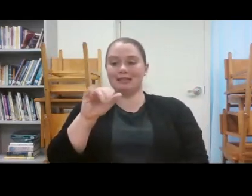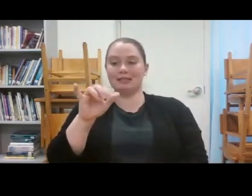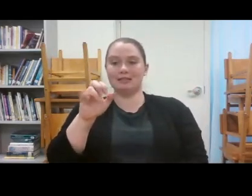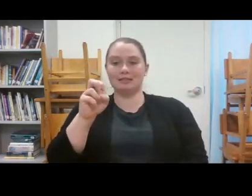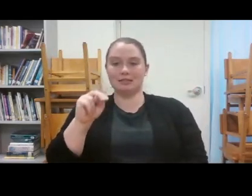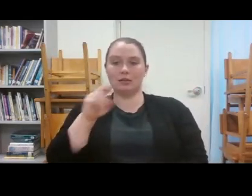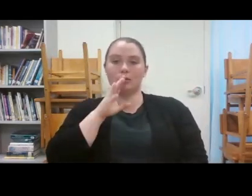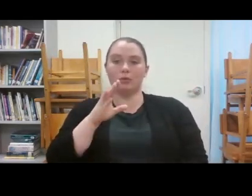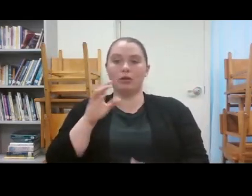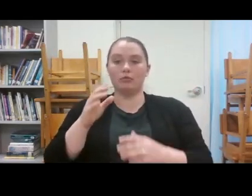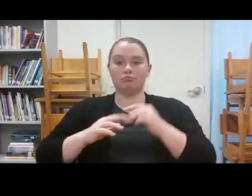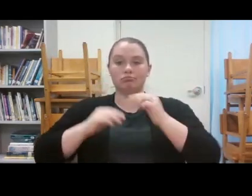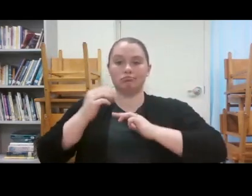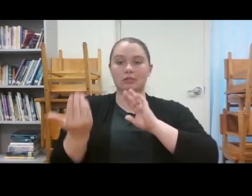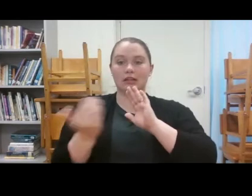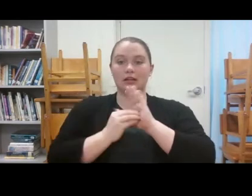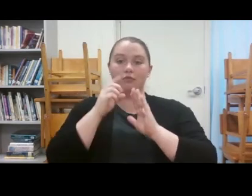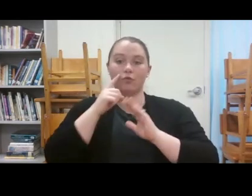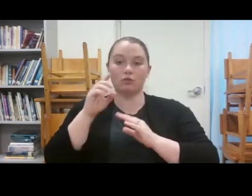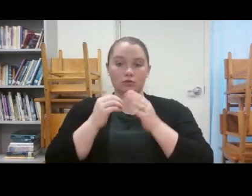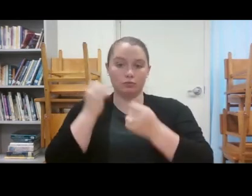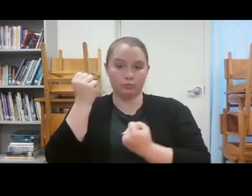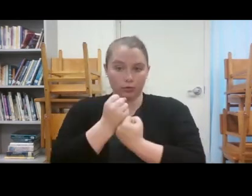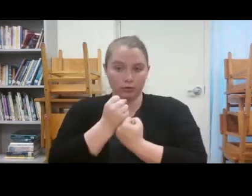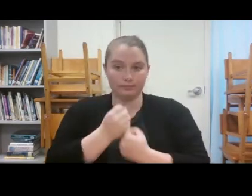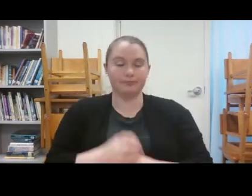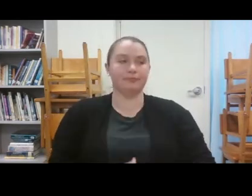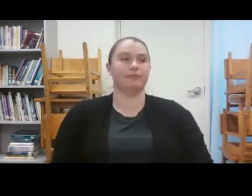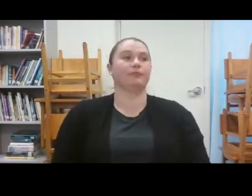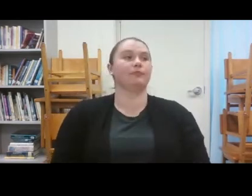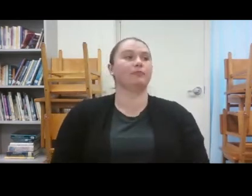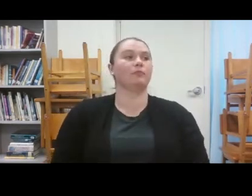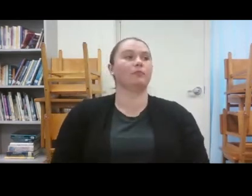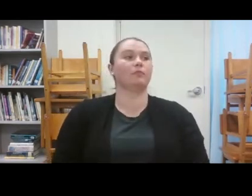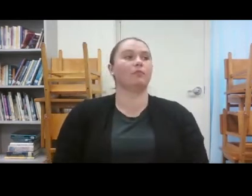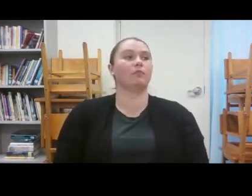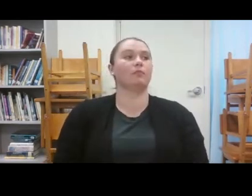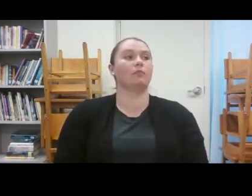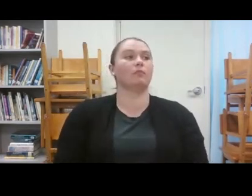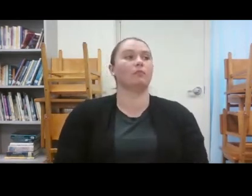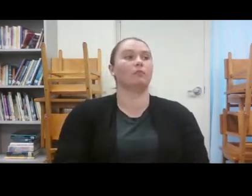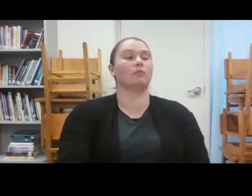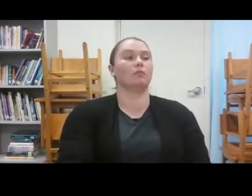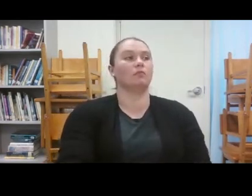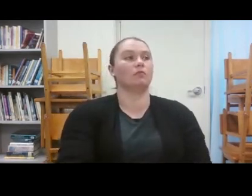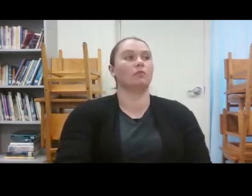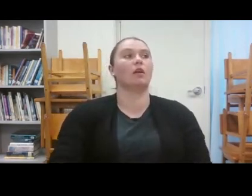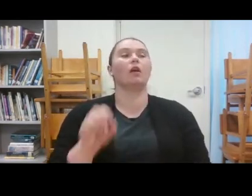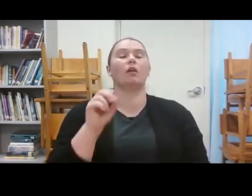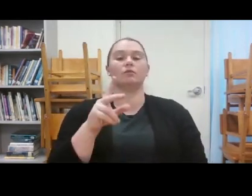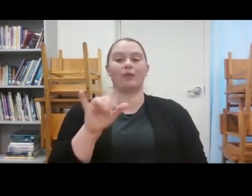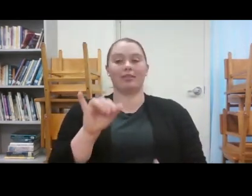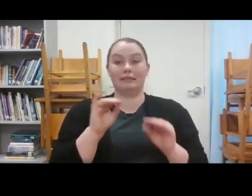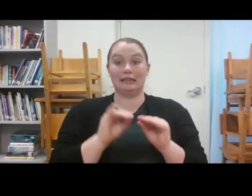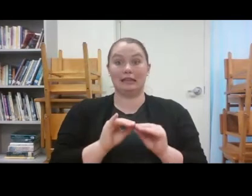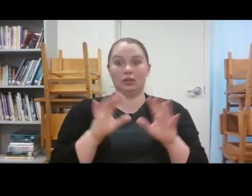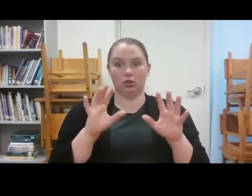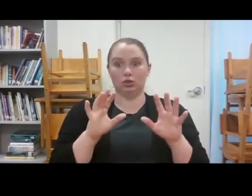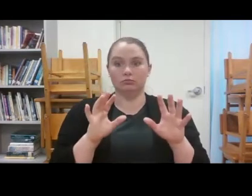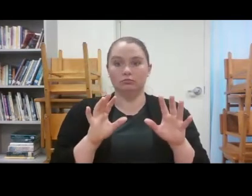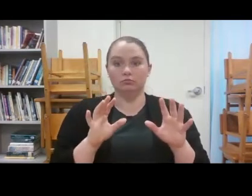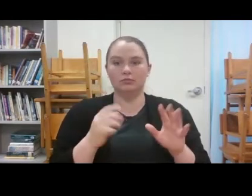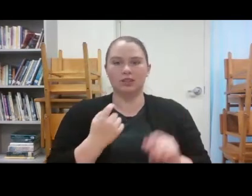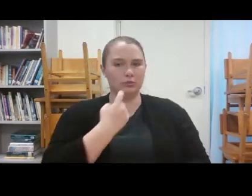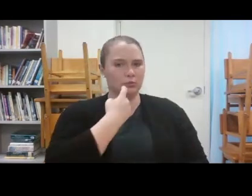the Tennyson students. Okay, that's clear. And now we've only recently with